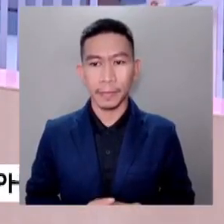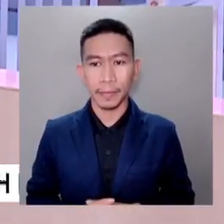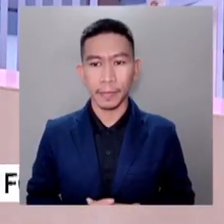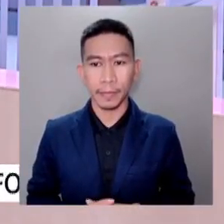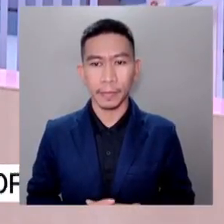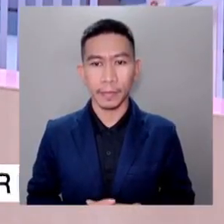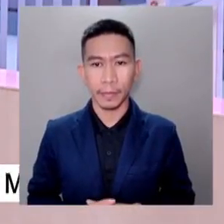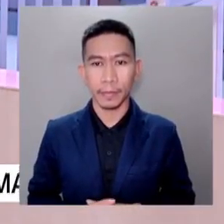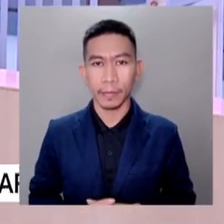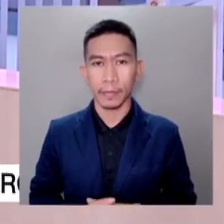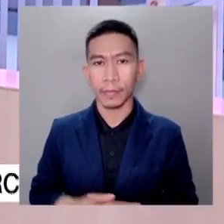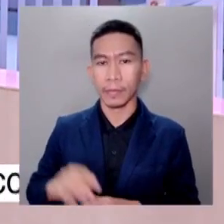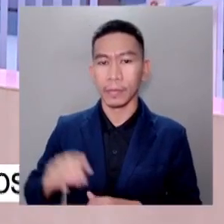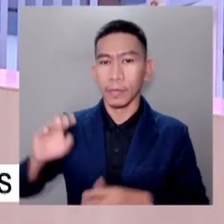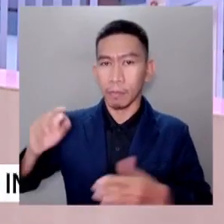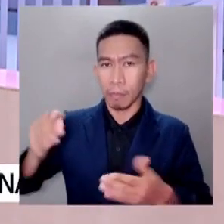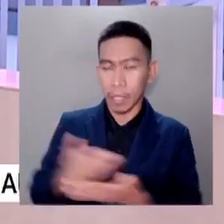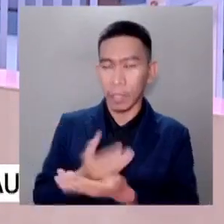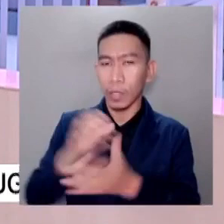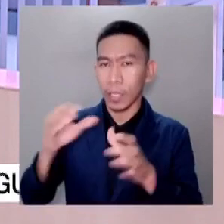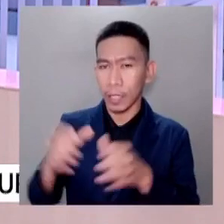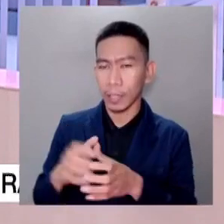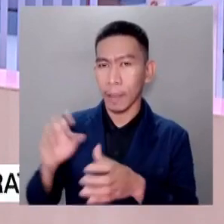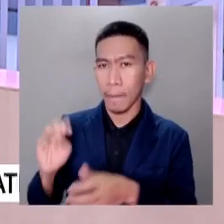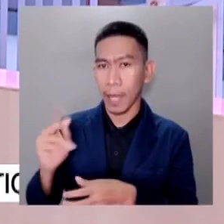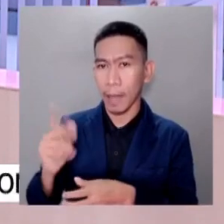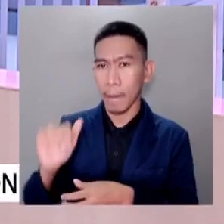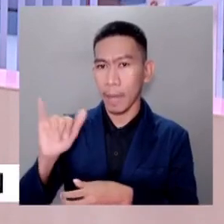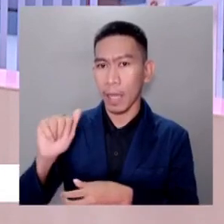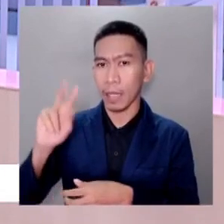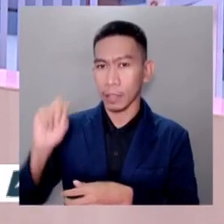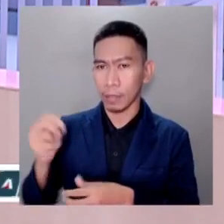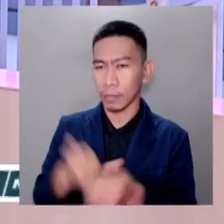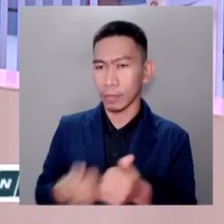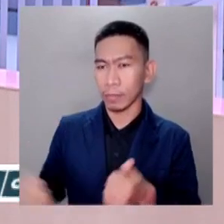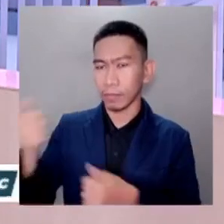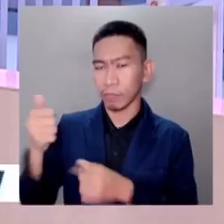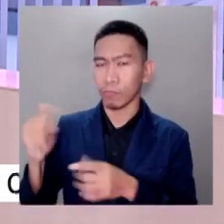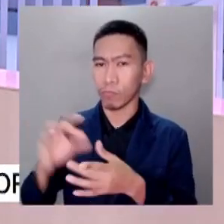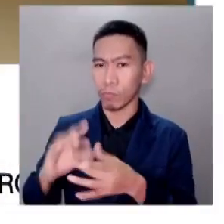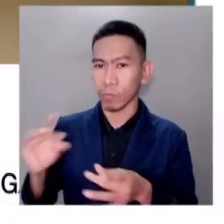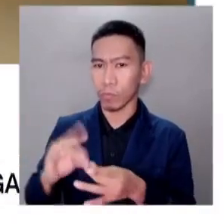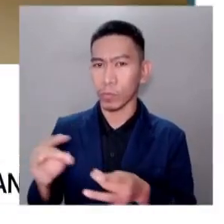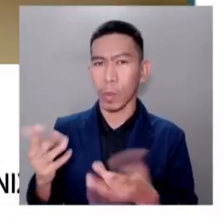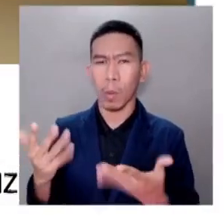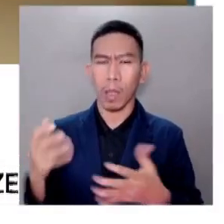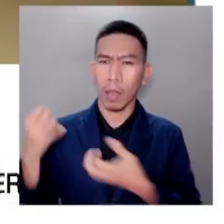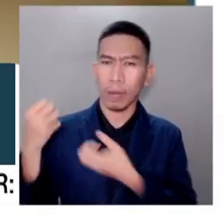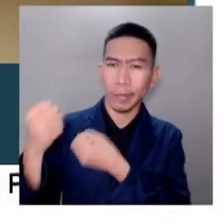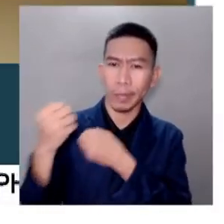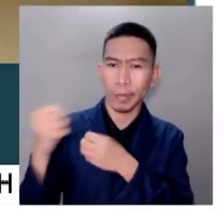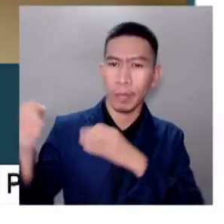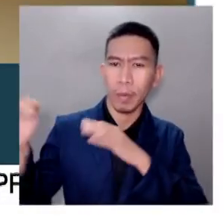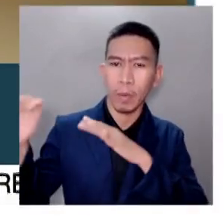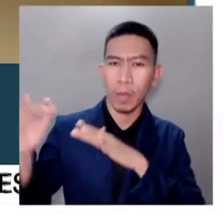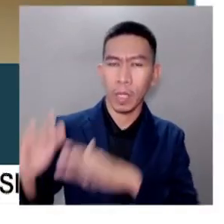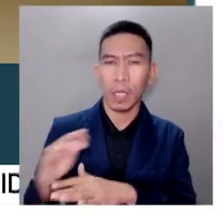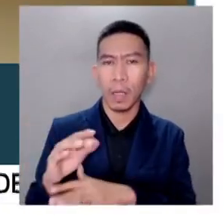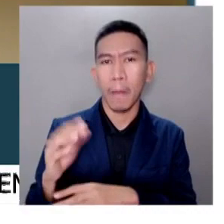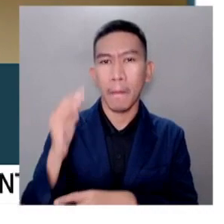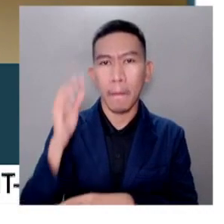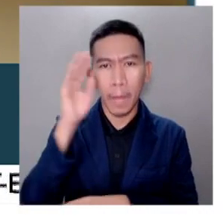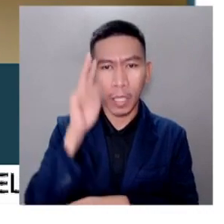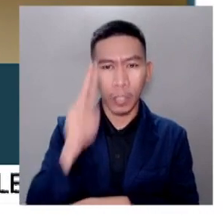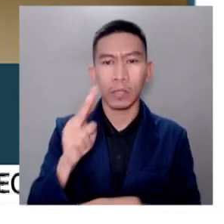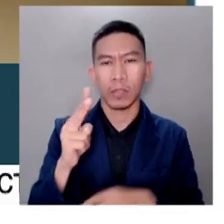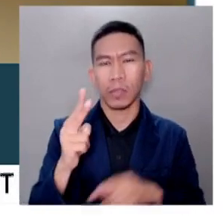Bagong Alyansang Makabayan Secretary General Renato Reyes asserts they will not be holding a protest during Marcos's inauguration that will cause